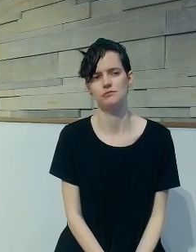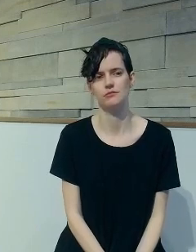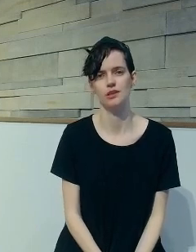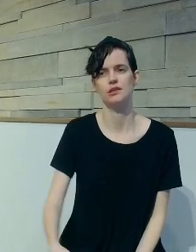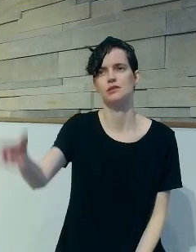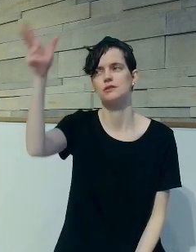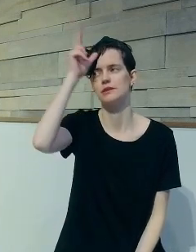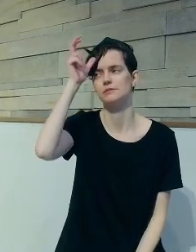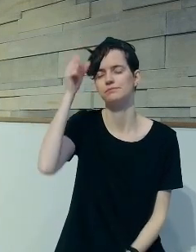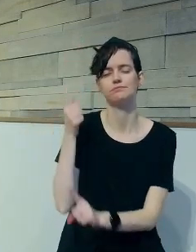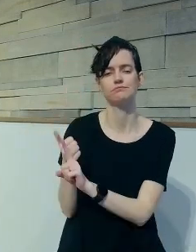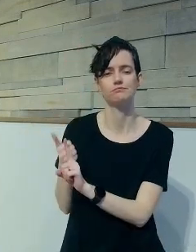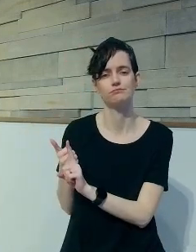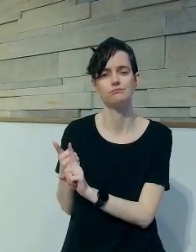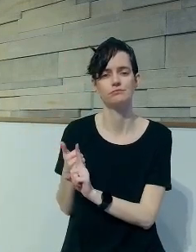So Satan